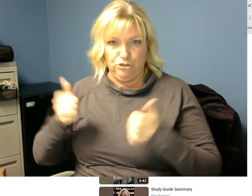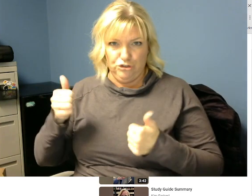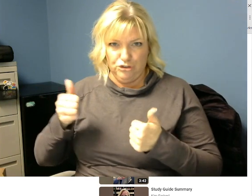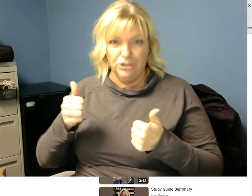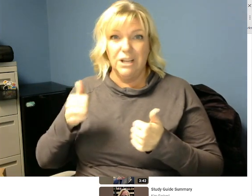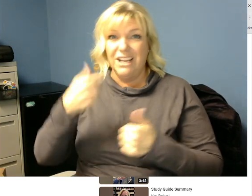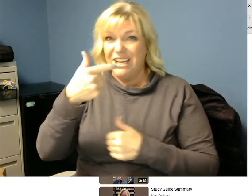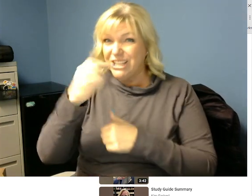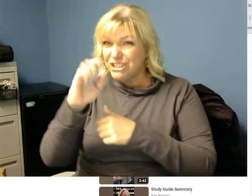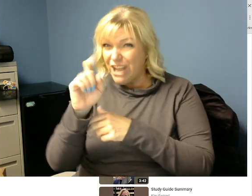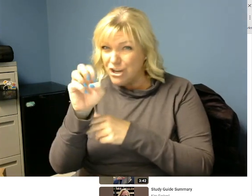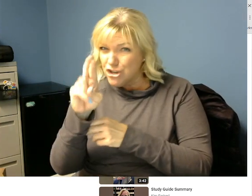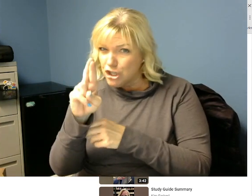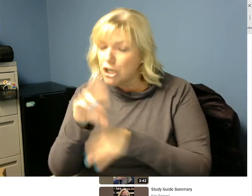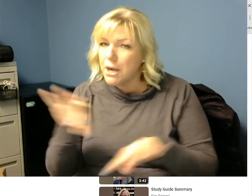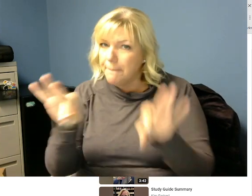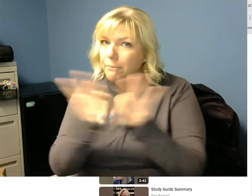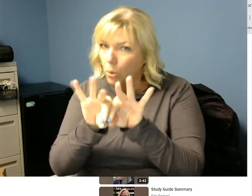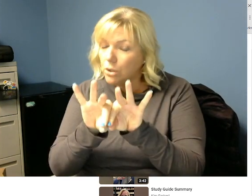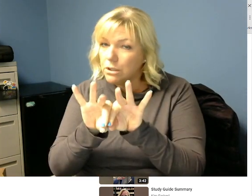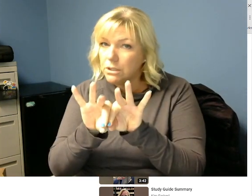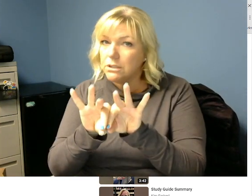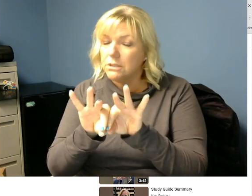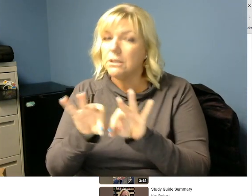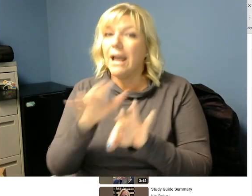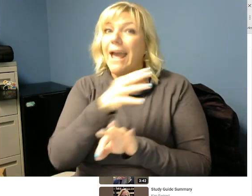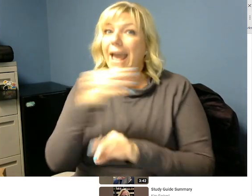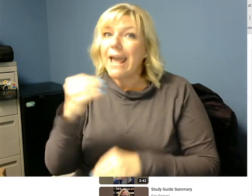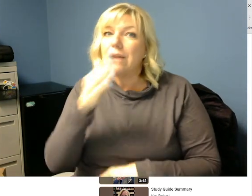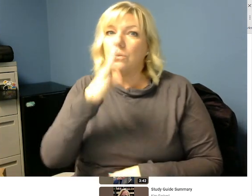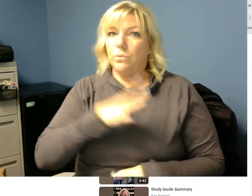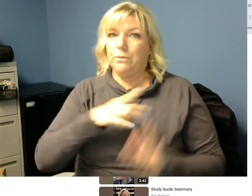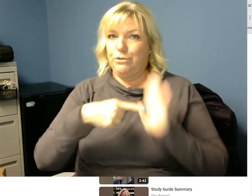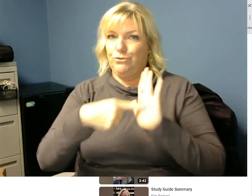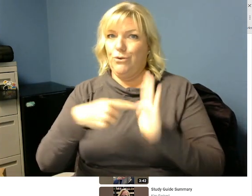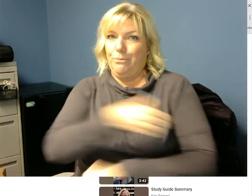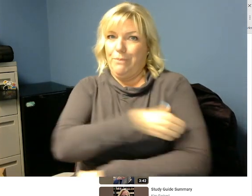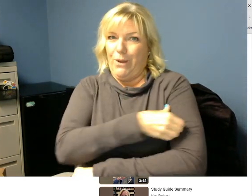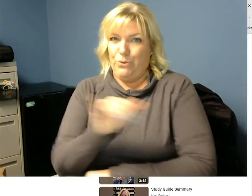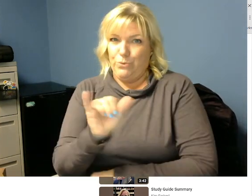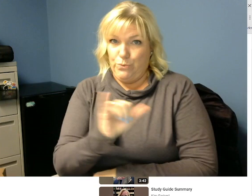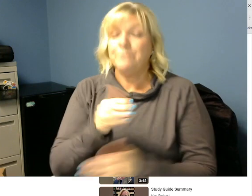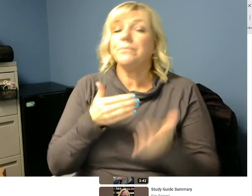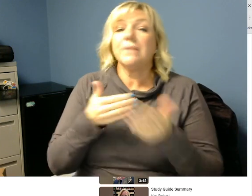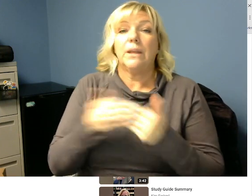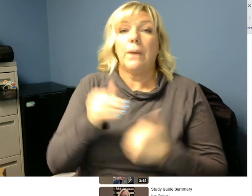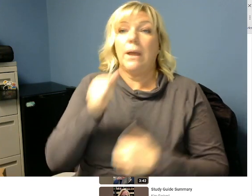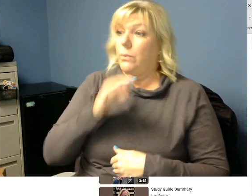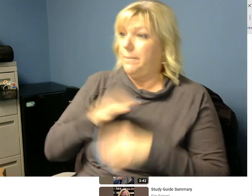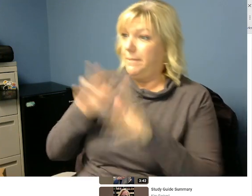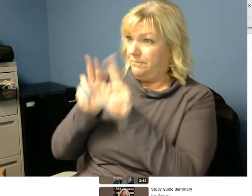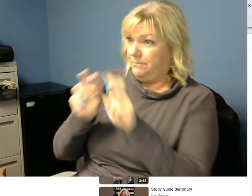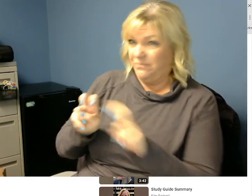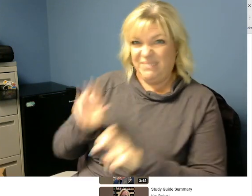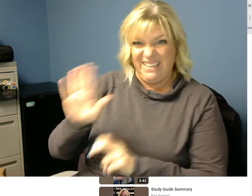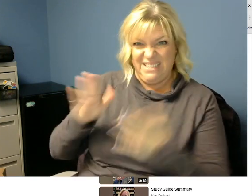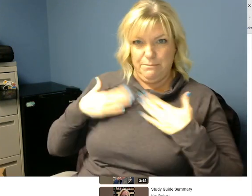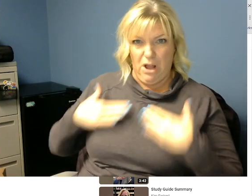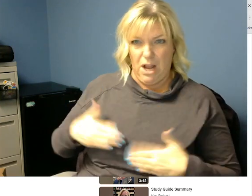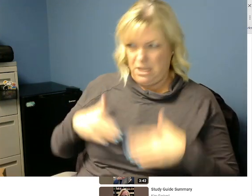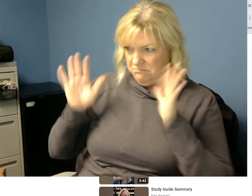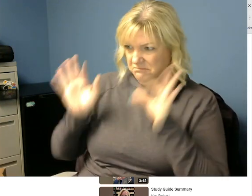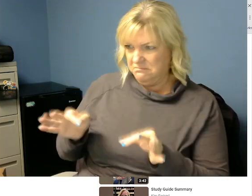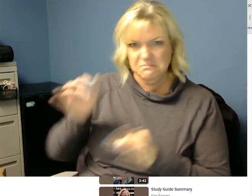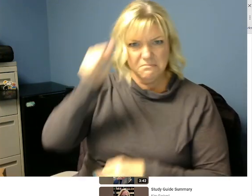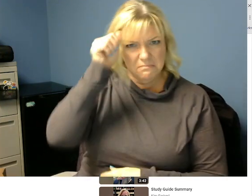exercising some power. Okay, so the women determine Hall to be male. The court then